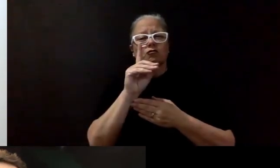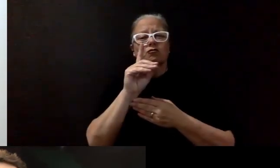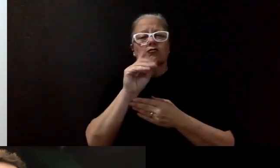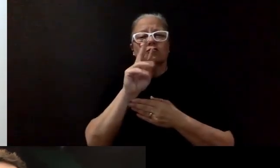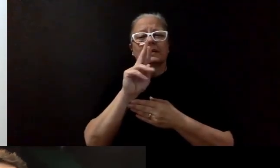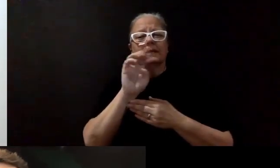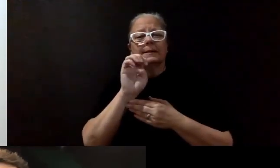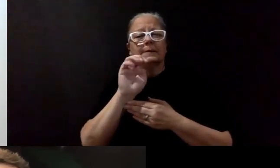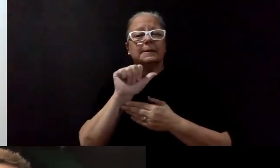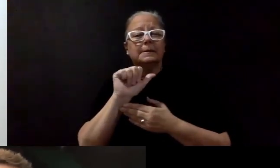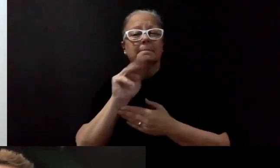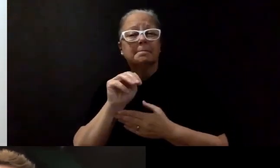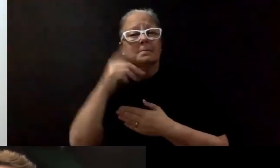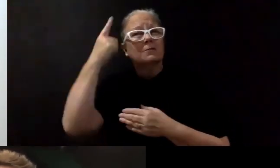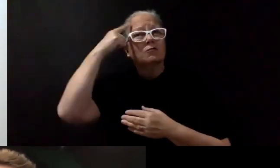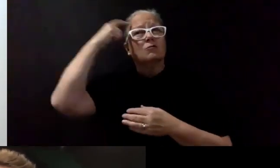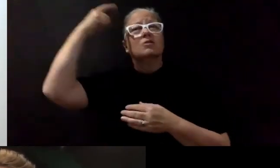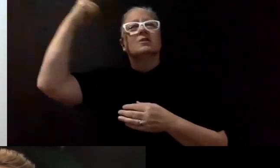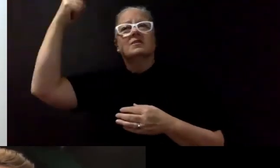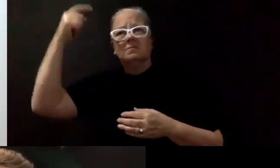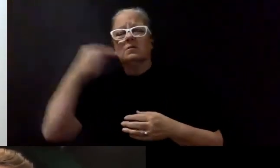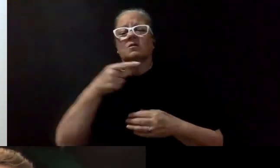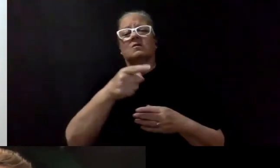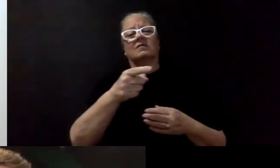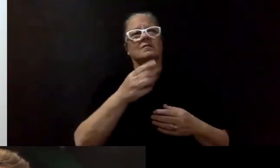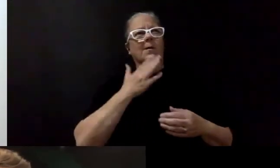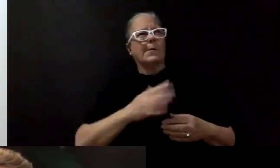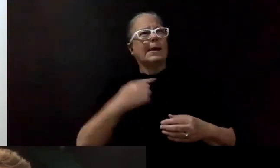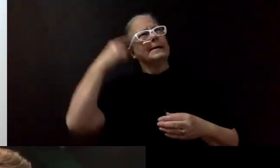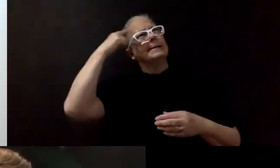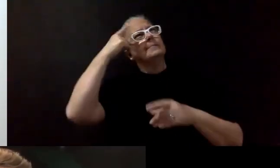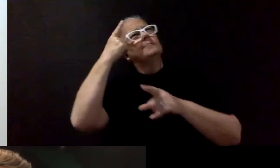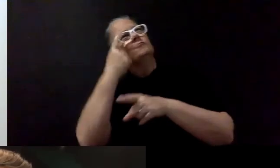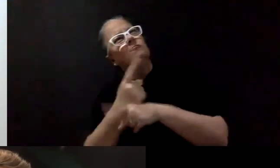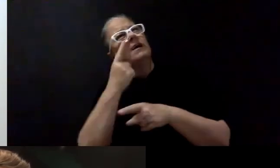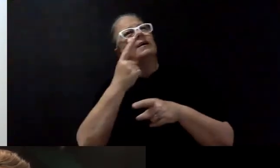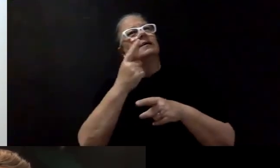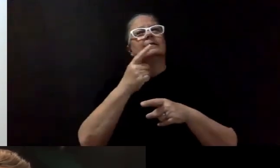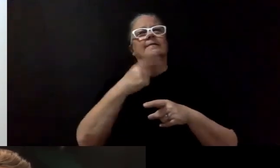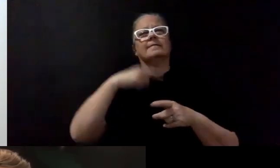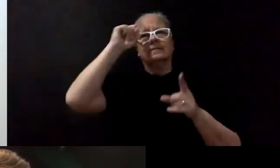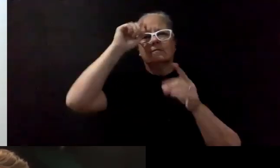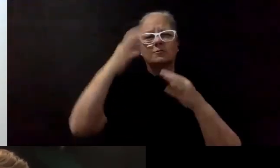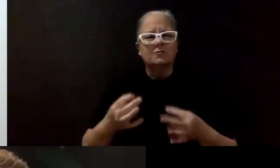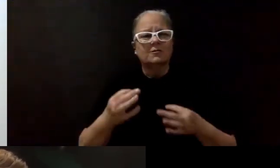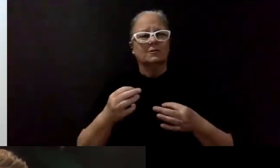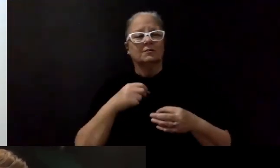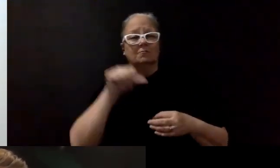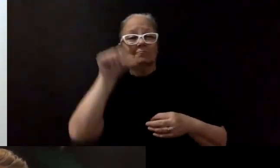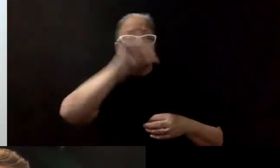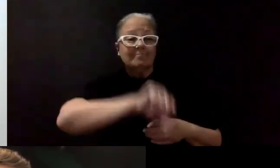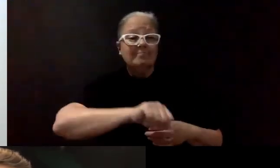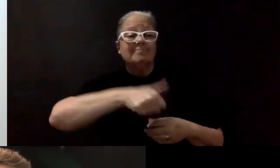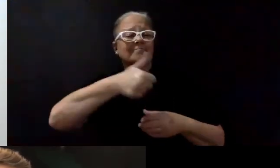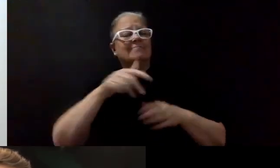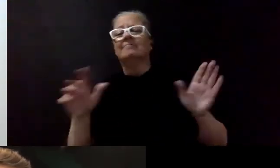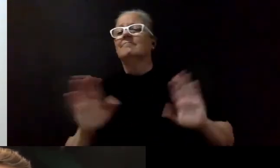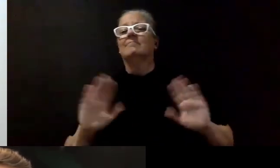placed on young people now to have a right decision. Nothing's correct. I'm almost certain